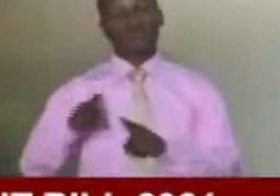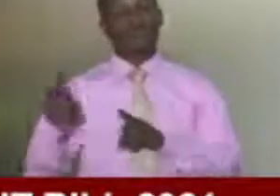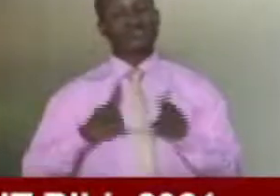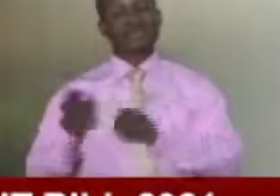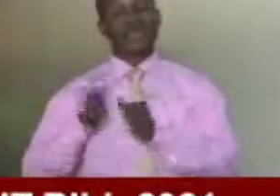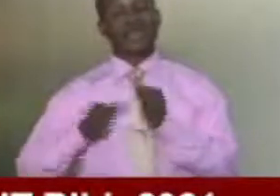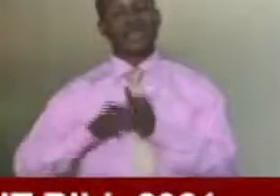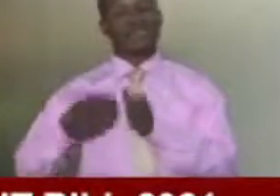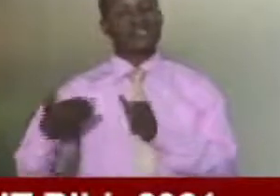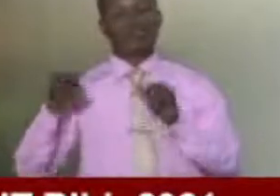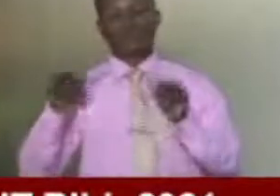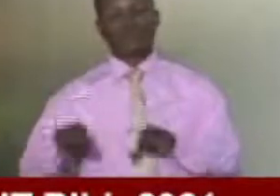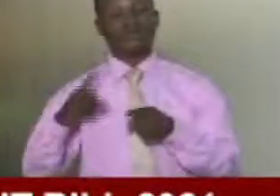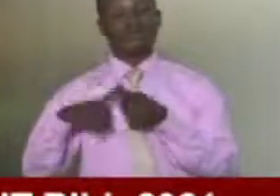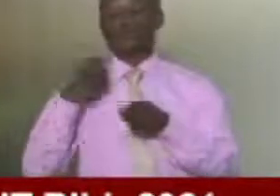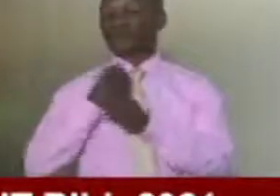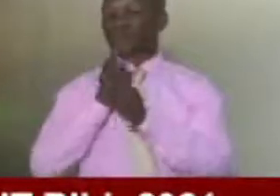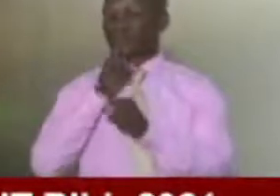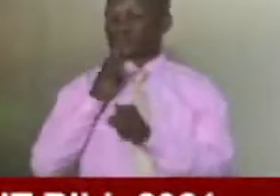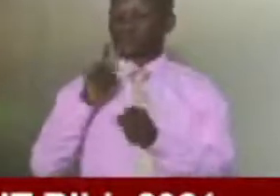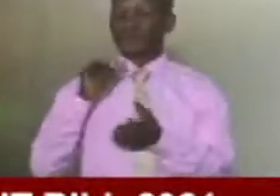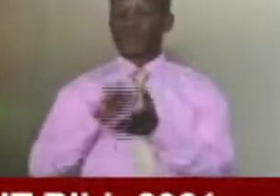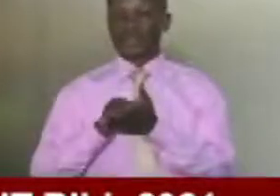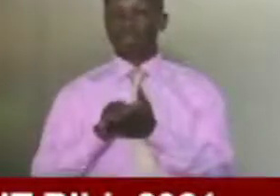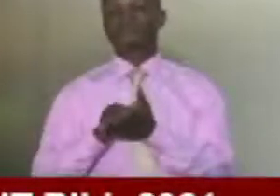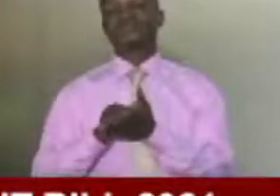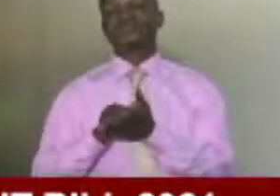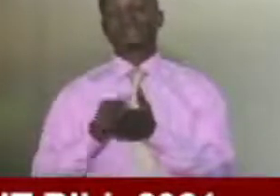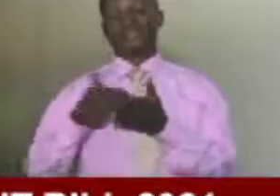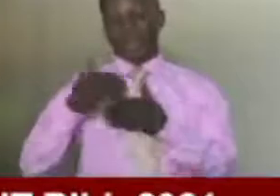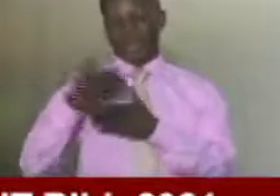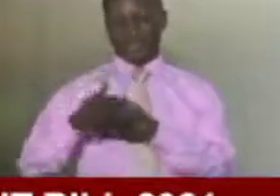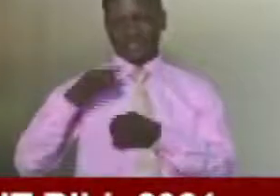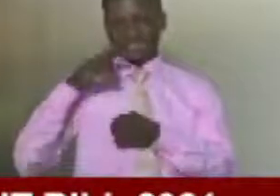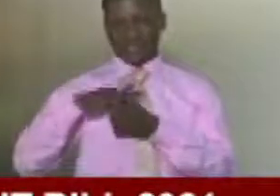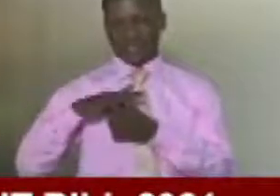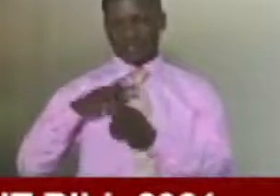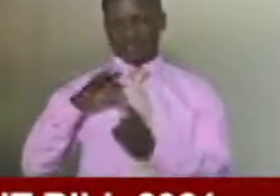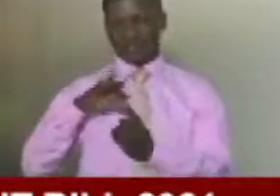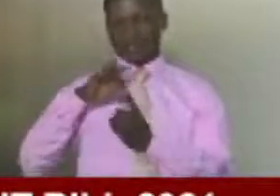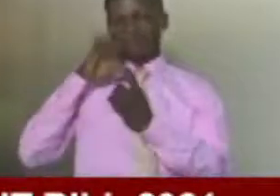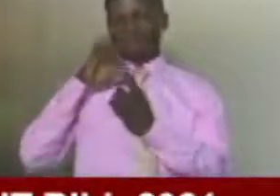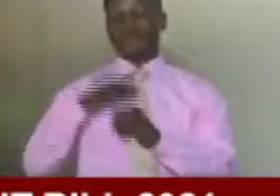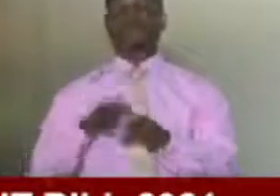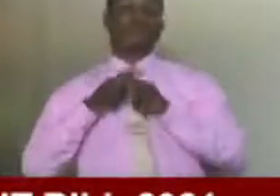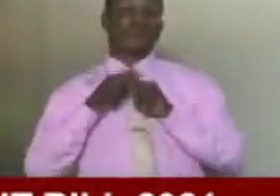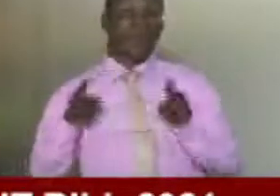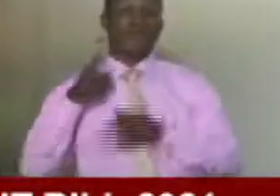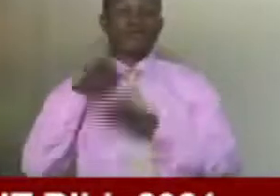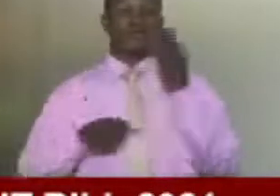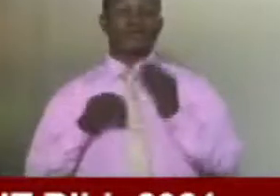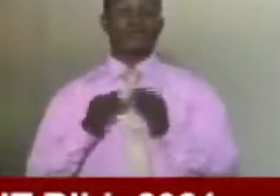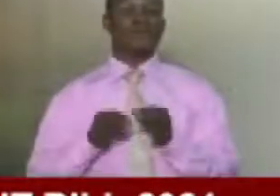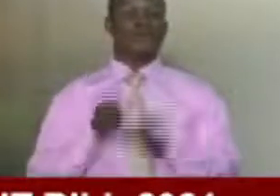everything possible to ensure that we go into the next election with a new bill. But I think what is most